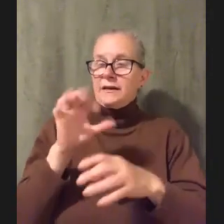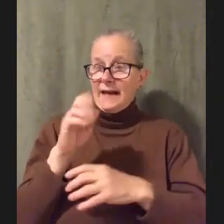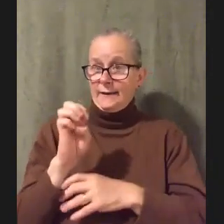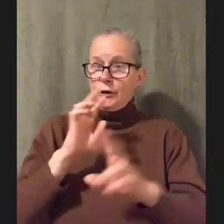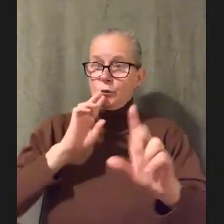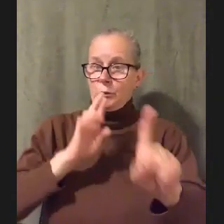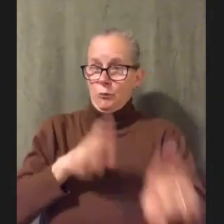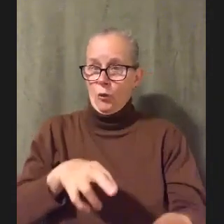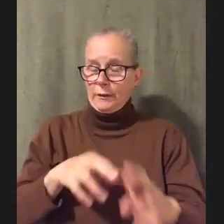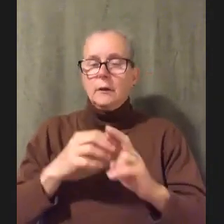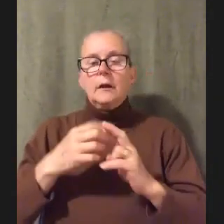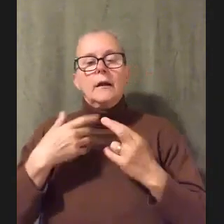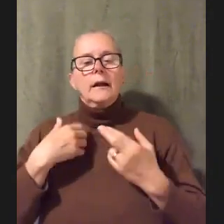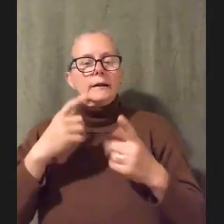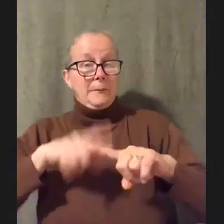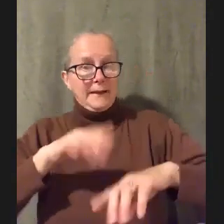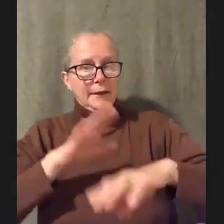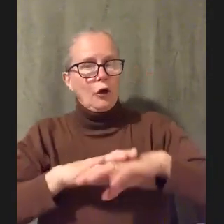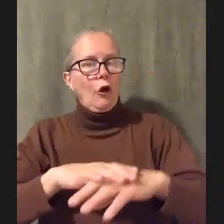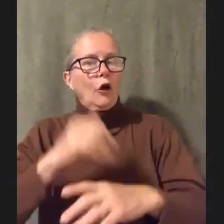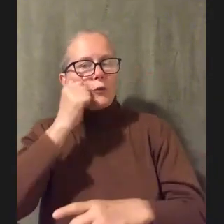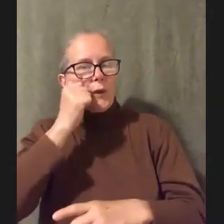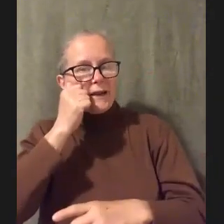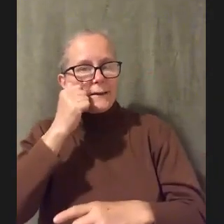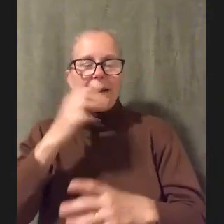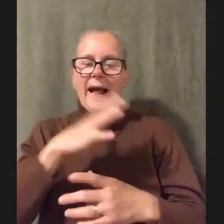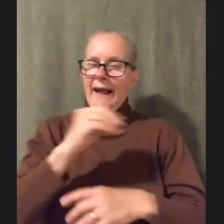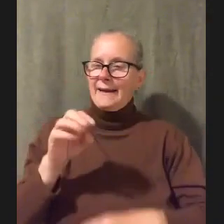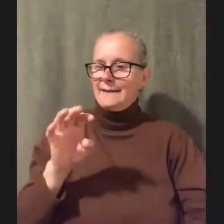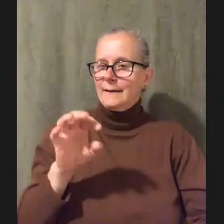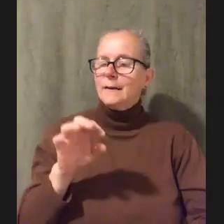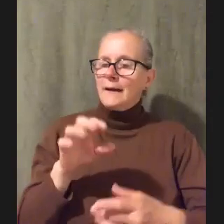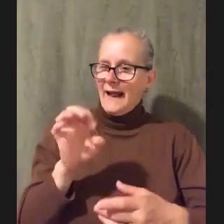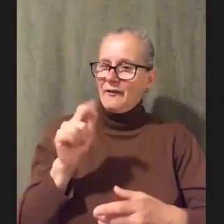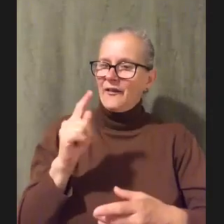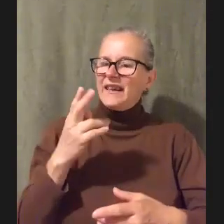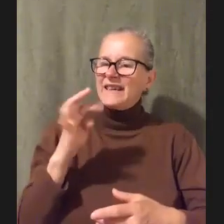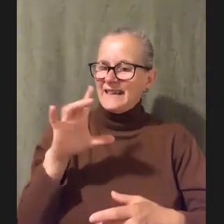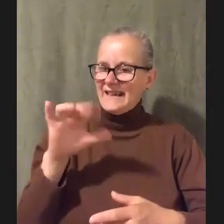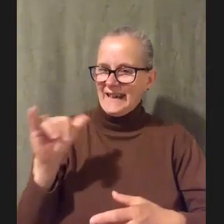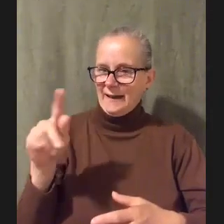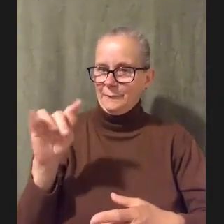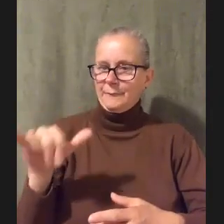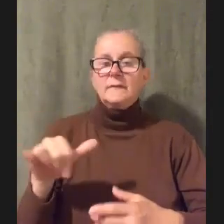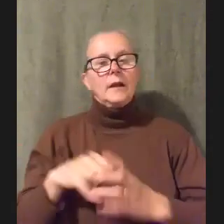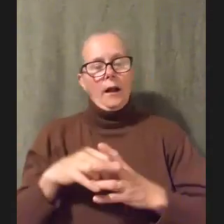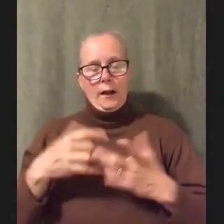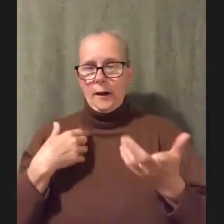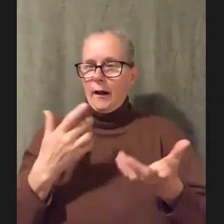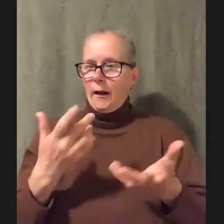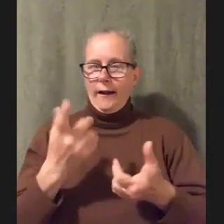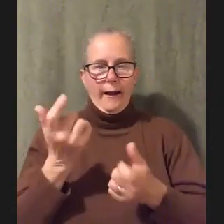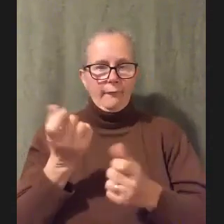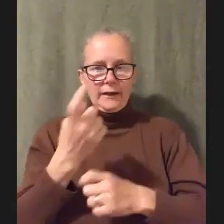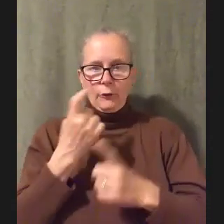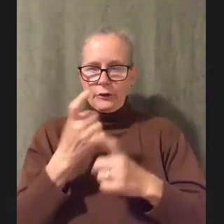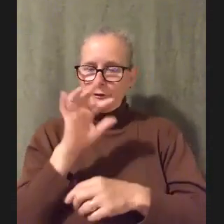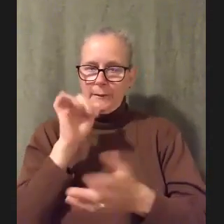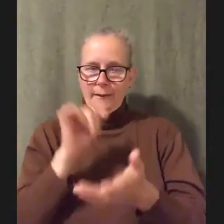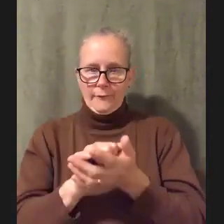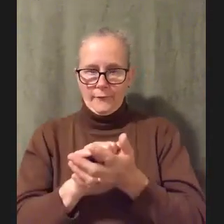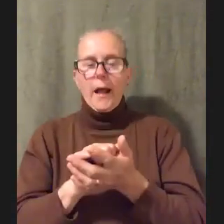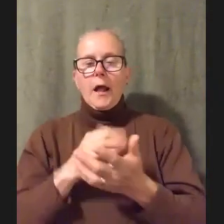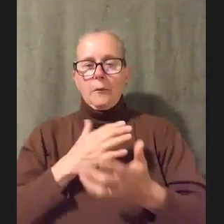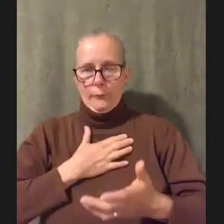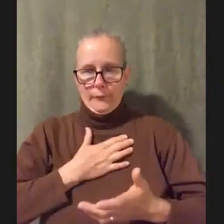disease based on race and ethnicity. We discussed that a bit on Friday. I'm happy to take any questions later if you have about that